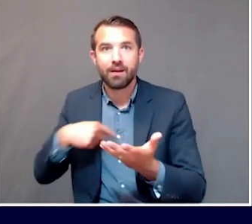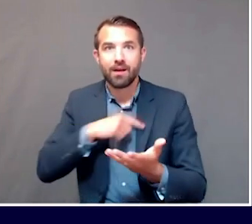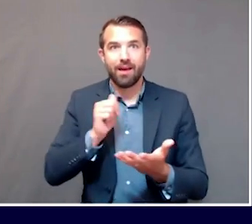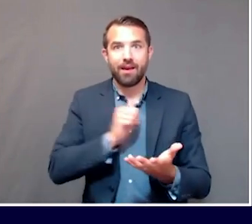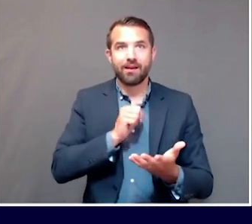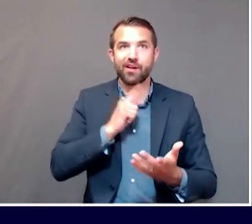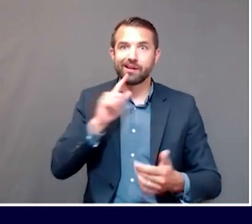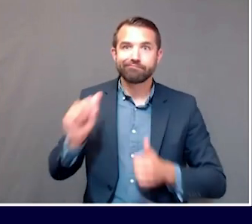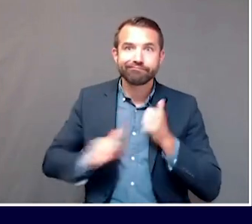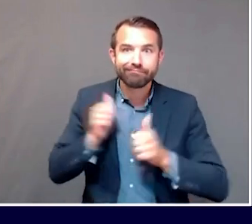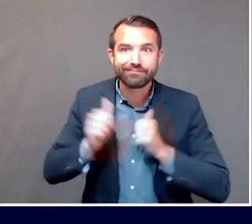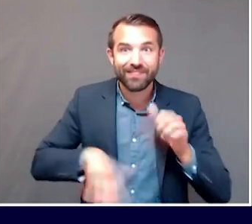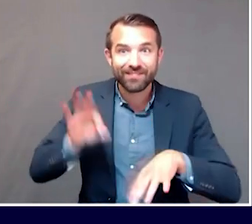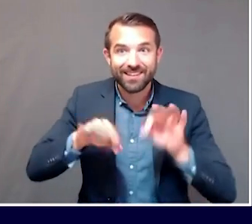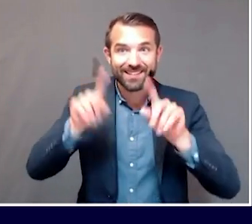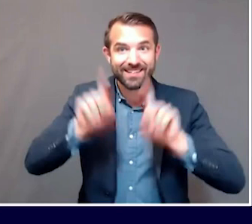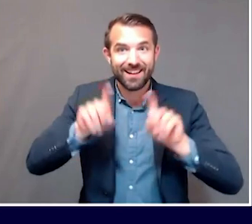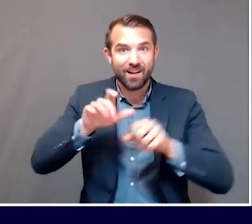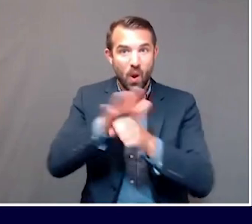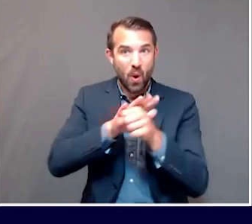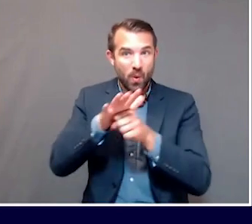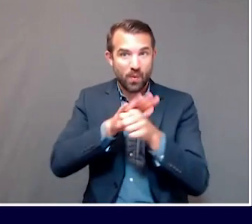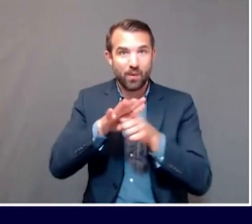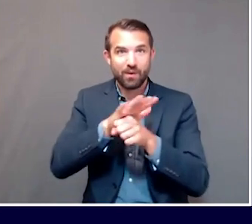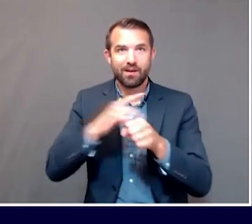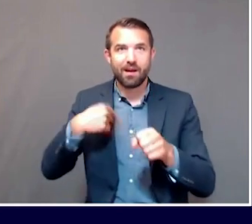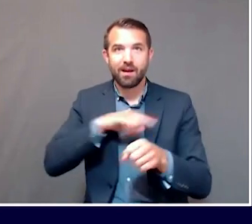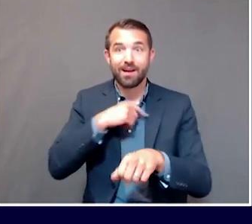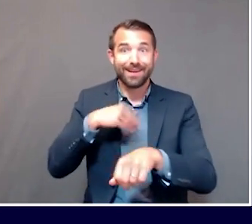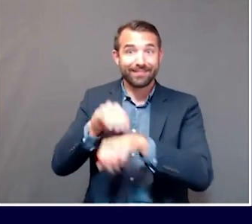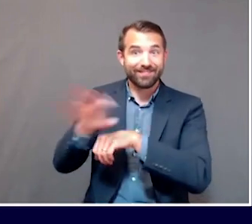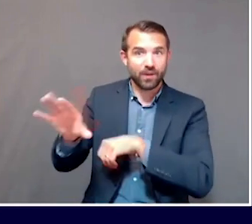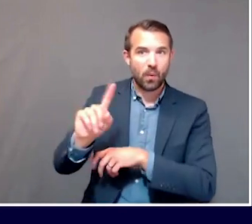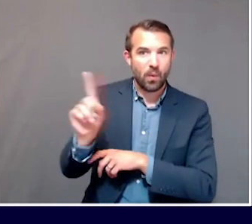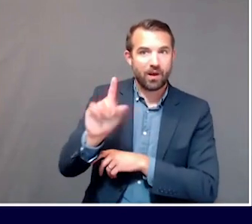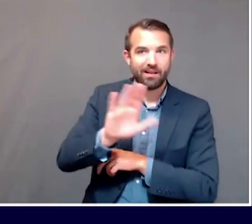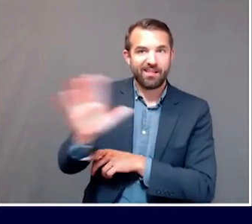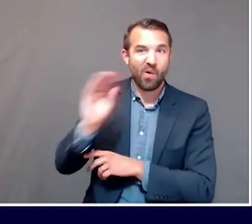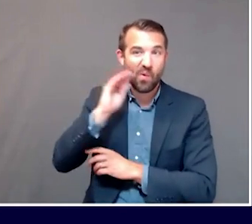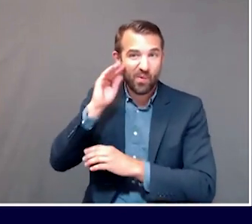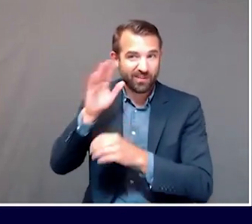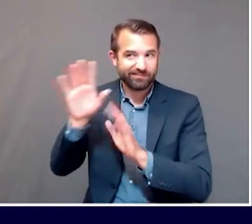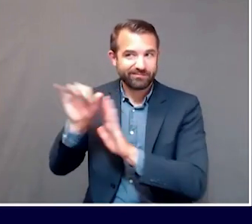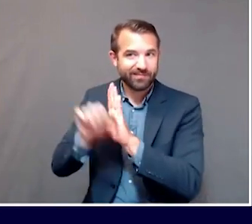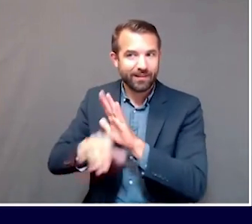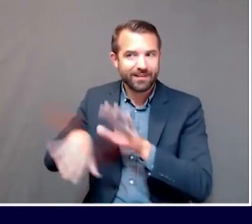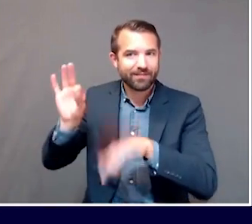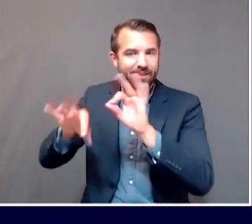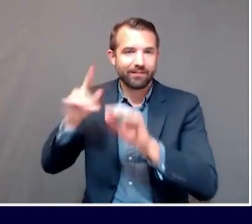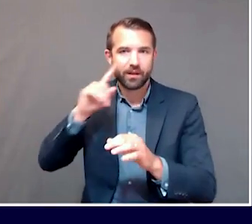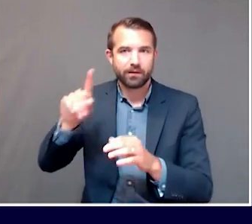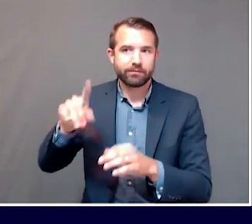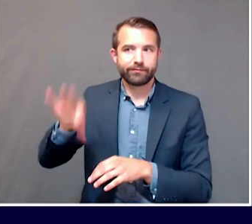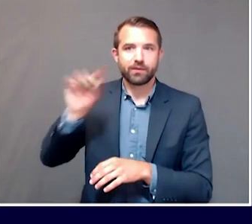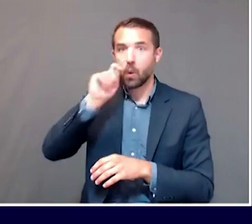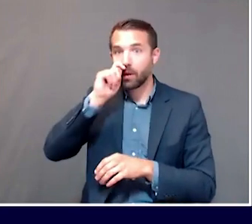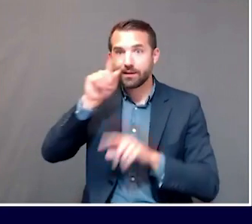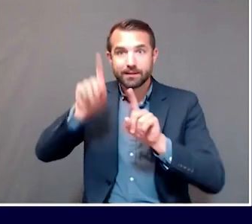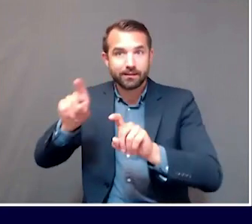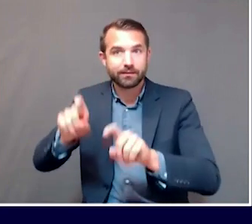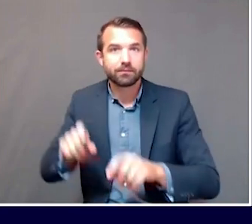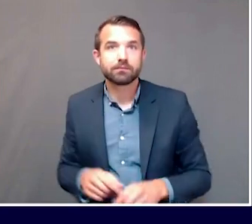where people in other states can get tested pretty readily. I talked to the governors of New Hampshire and Vermont, for instance. They have